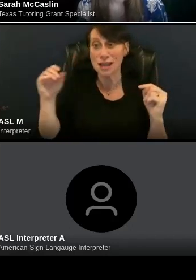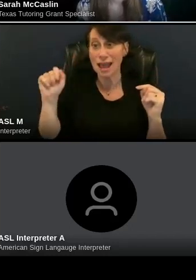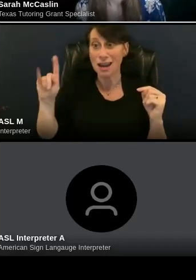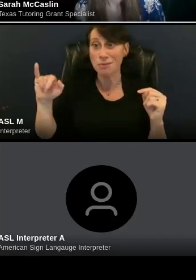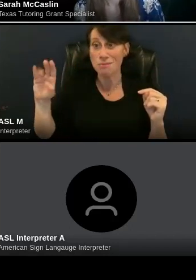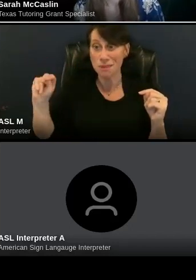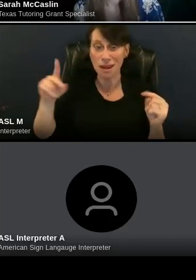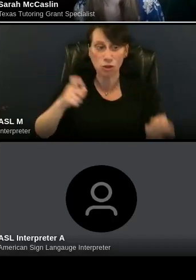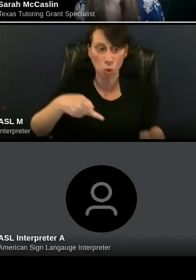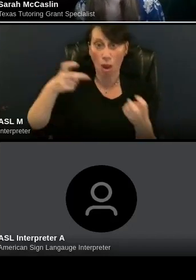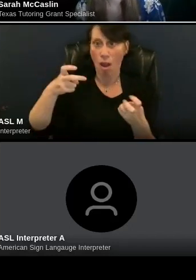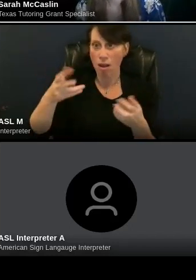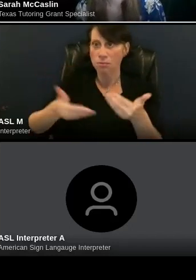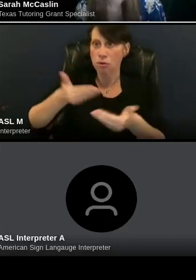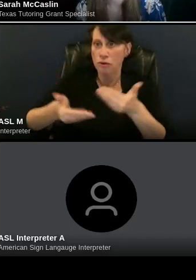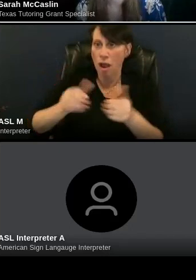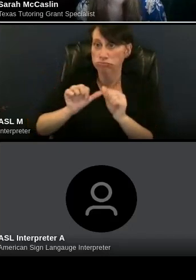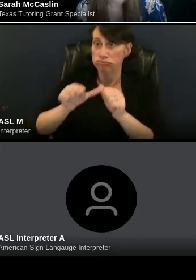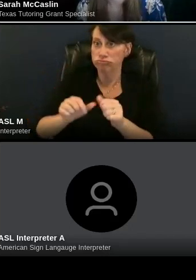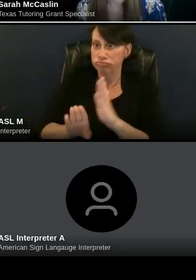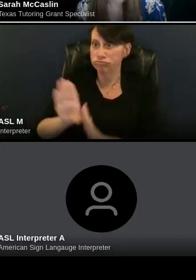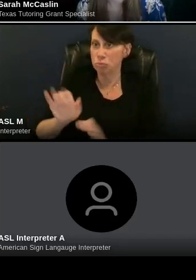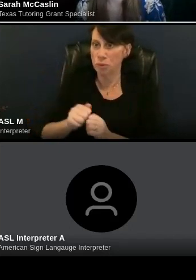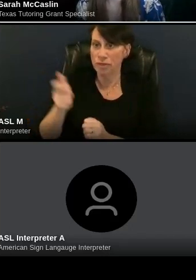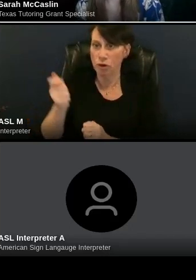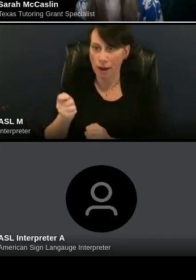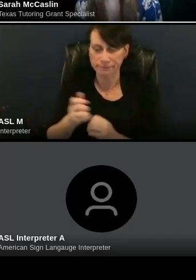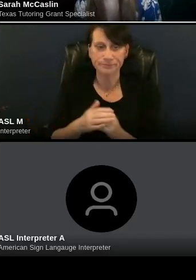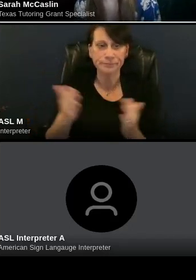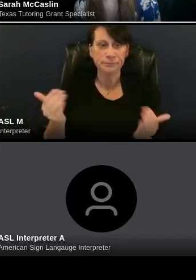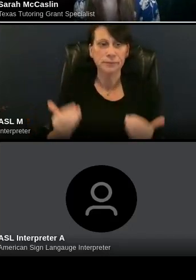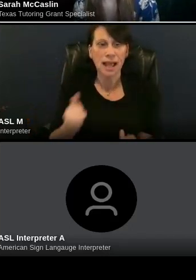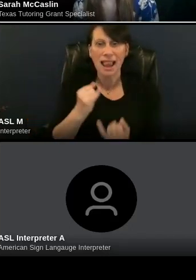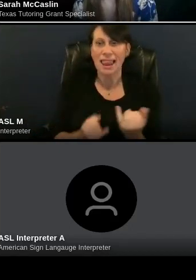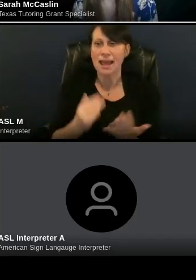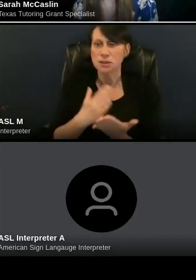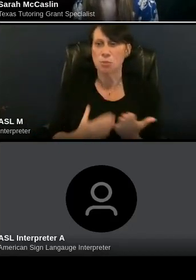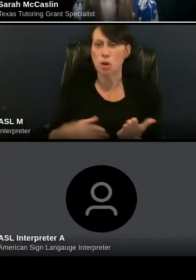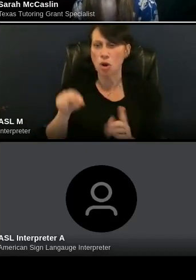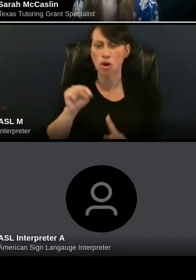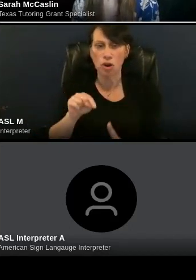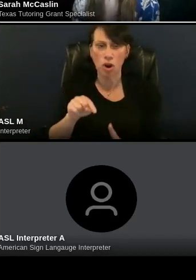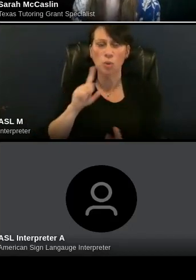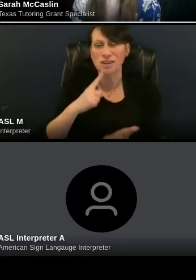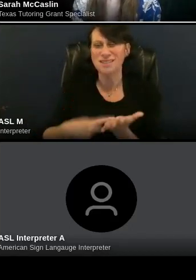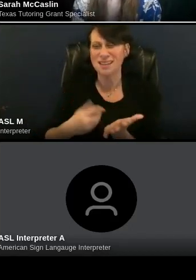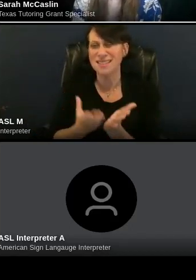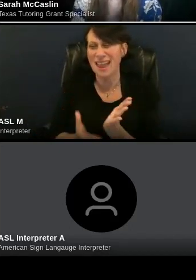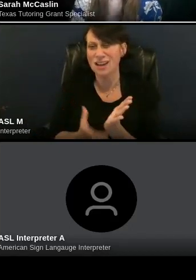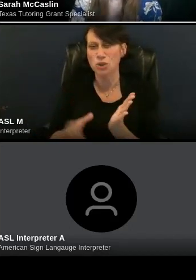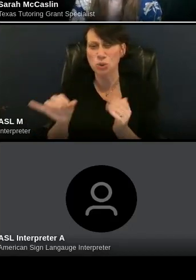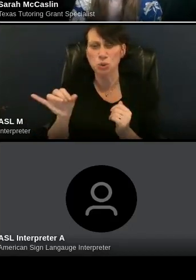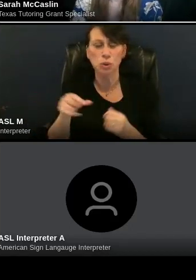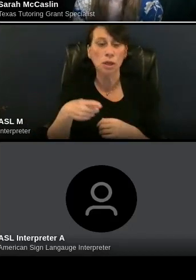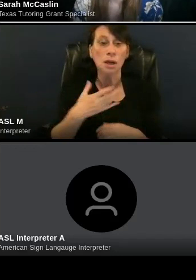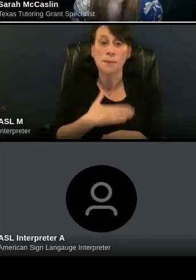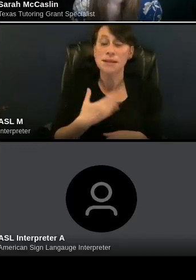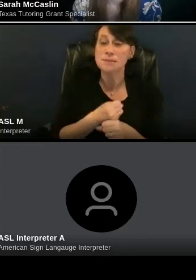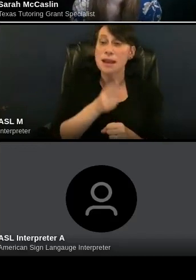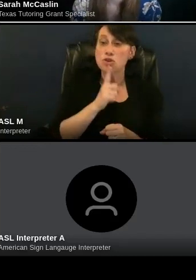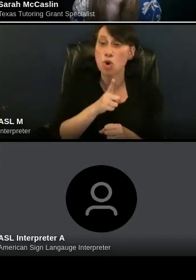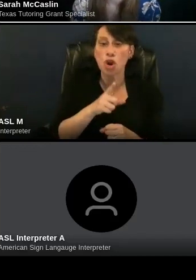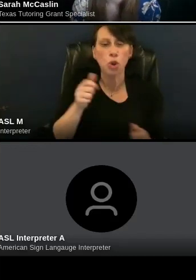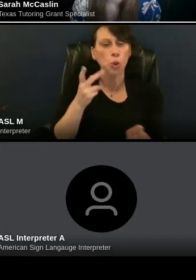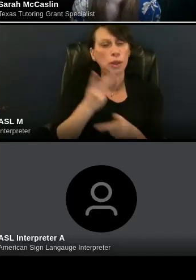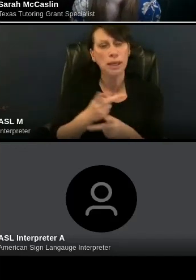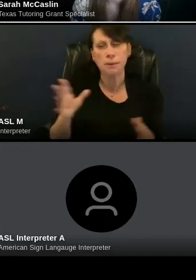grant? And then the last piece on successfully spending a grant, we'll talk more about this at the end, is please make sure you're staying